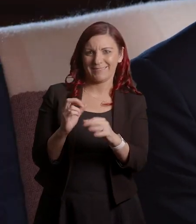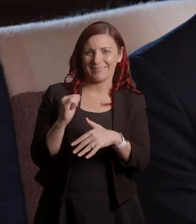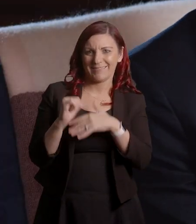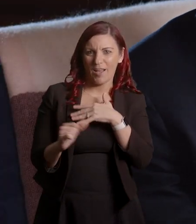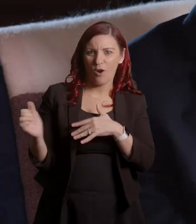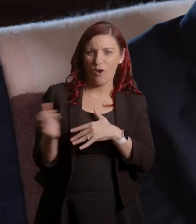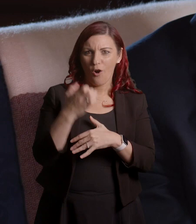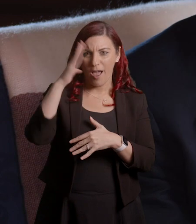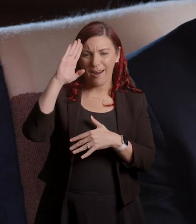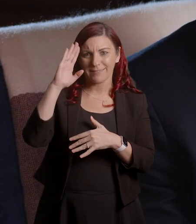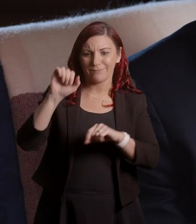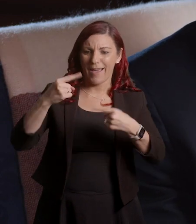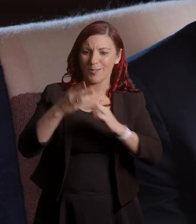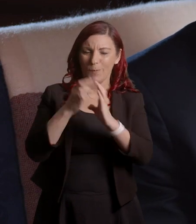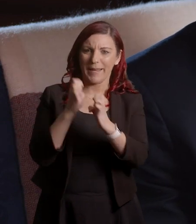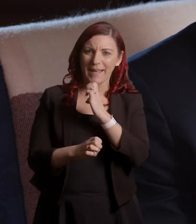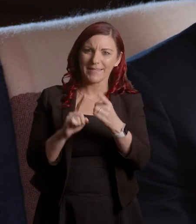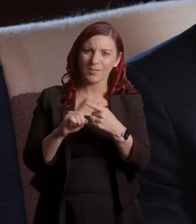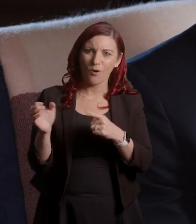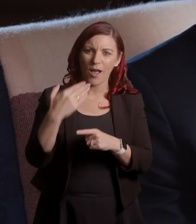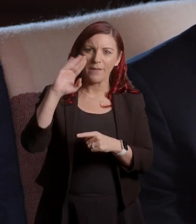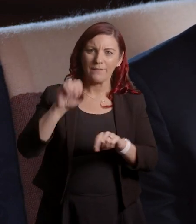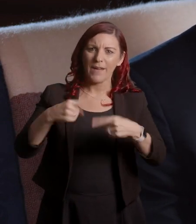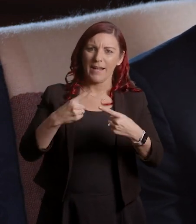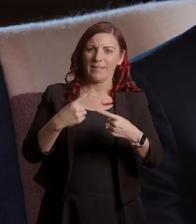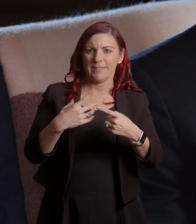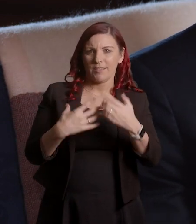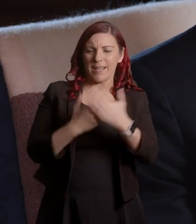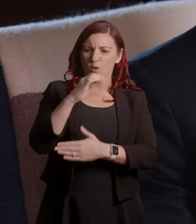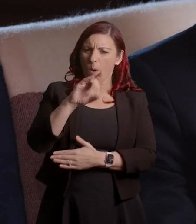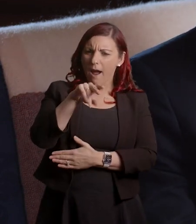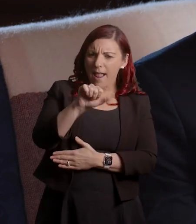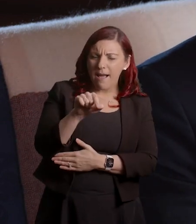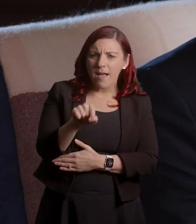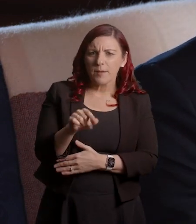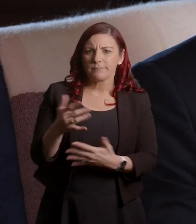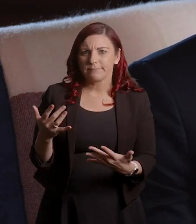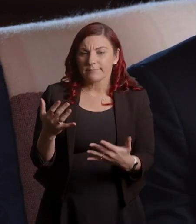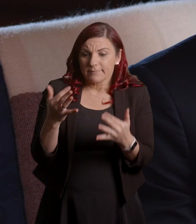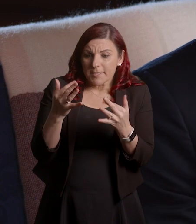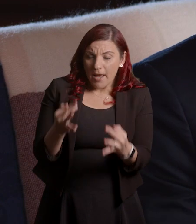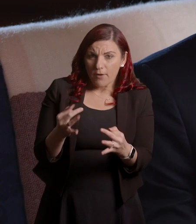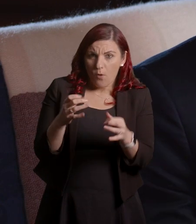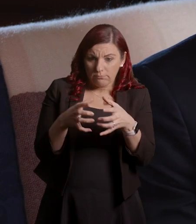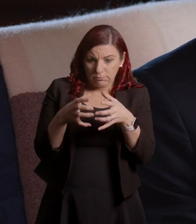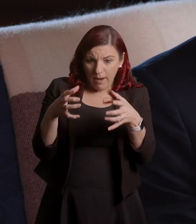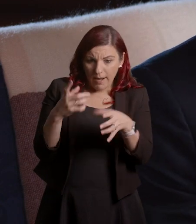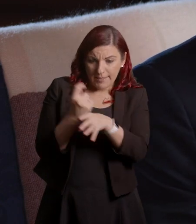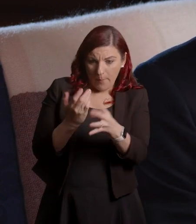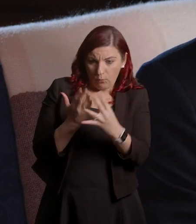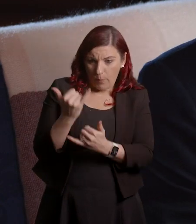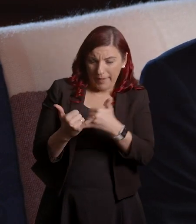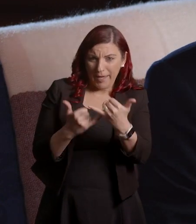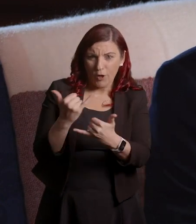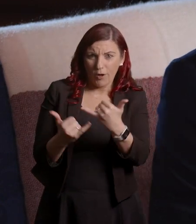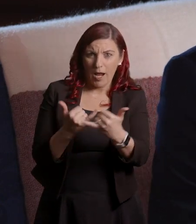occasion, this All-Ireland final weekend and All-Ireland final success. Carla, I guess certainly for large periods of the